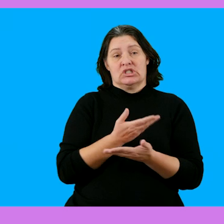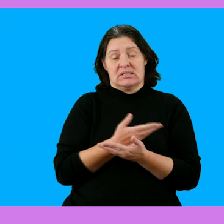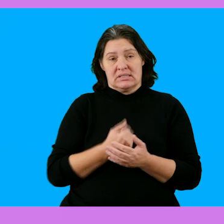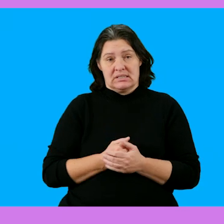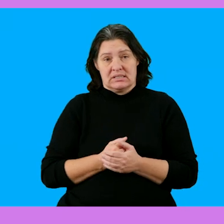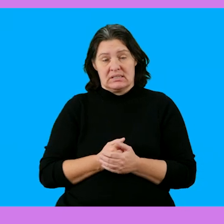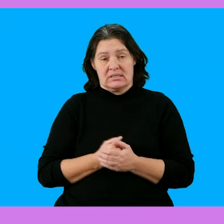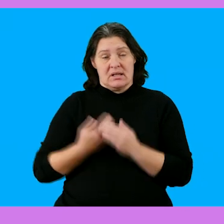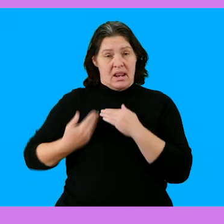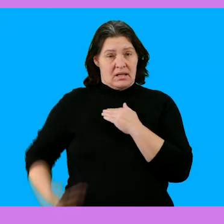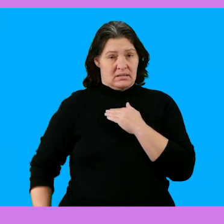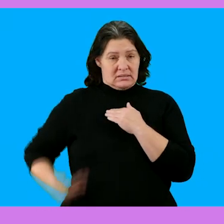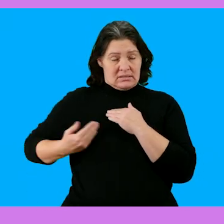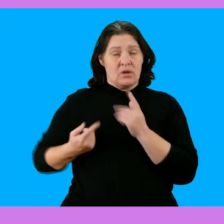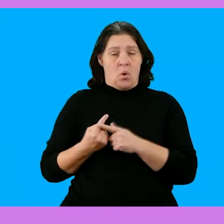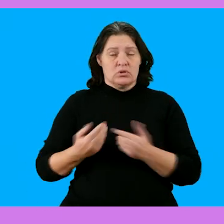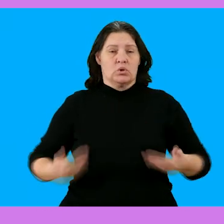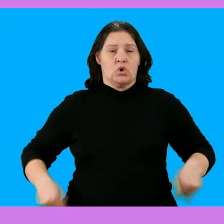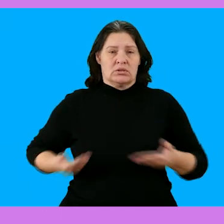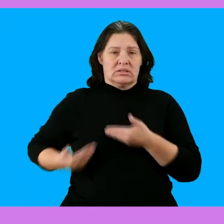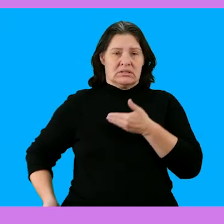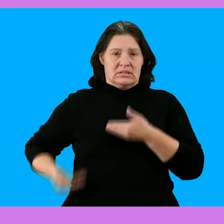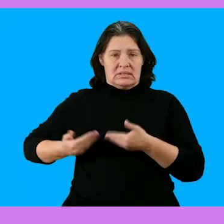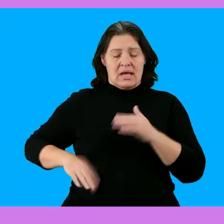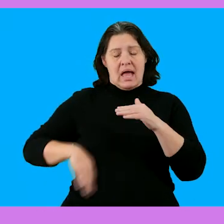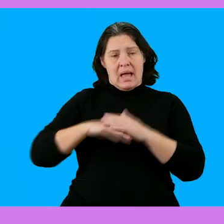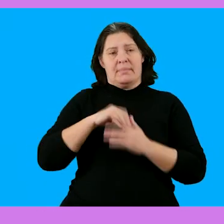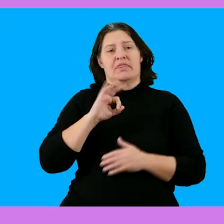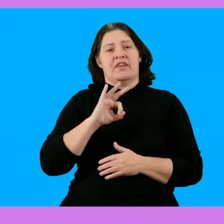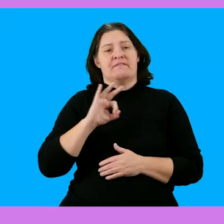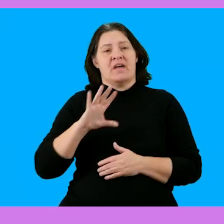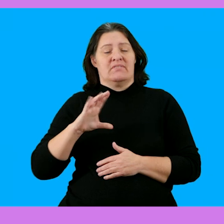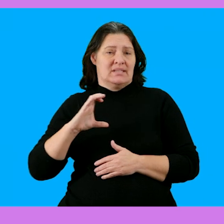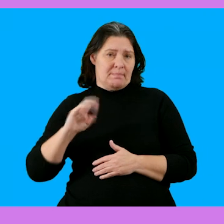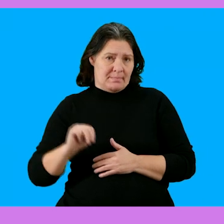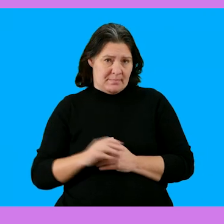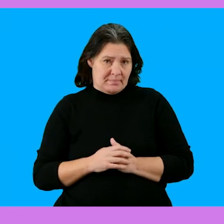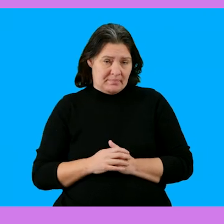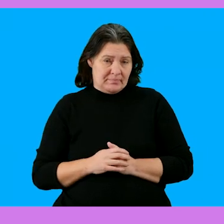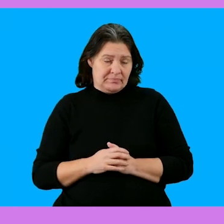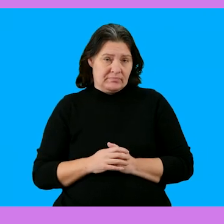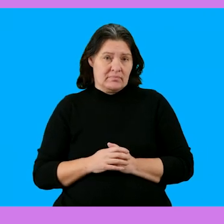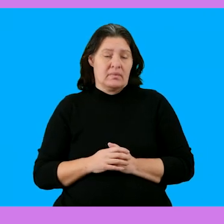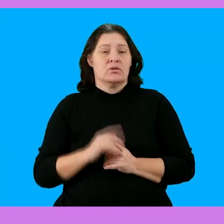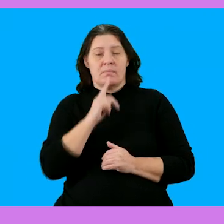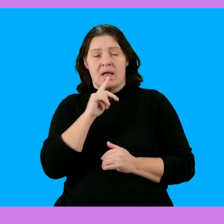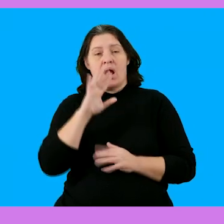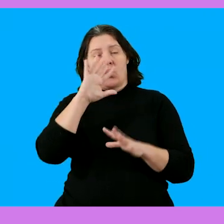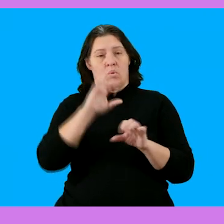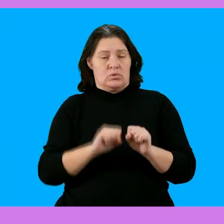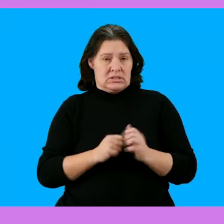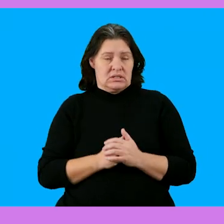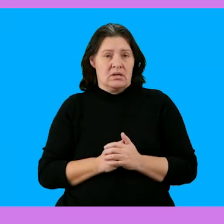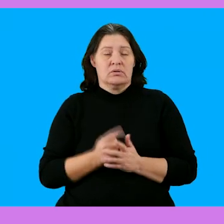the t-shirt as well as your shorts, it goes up to 35 centimeters. Are we clear? So therefore we can make